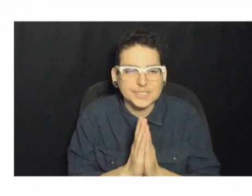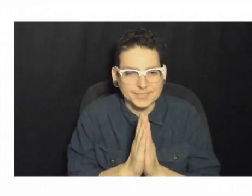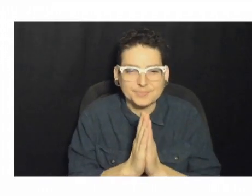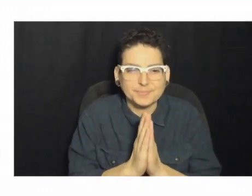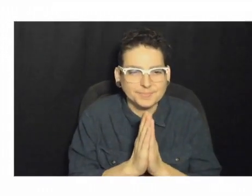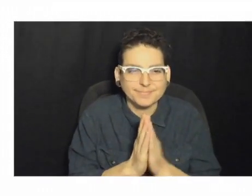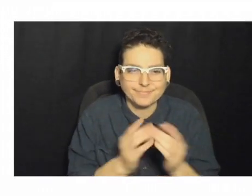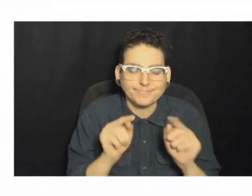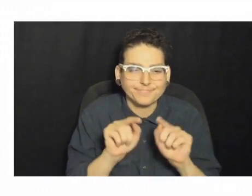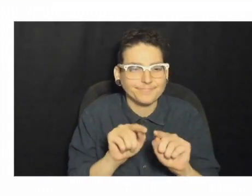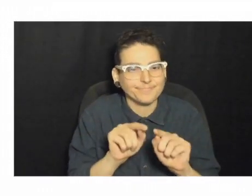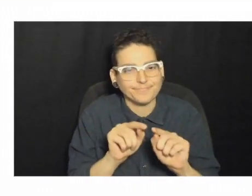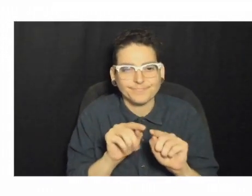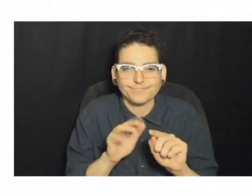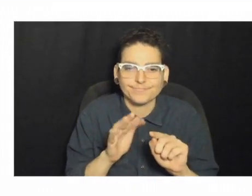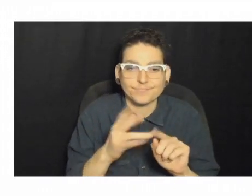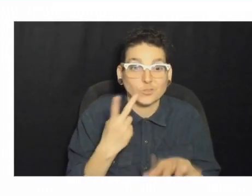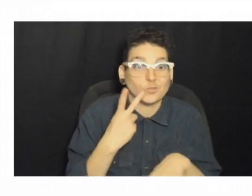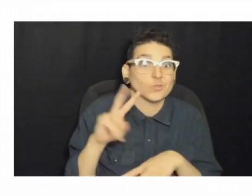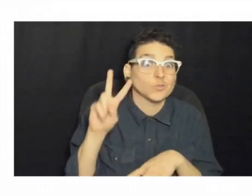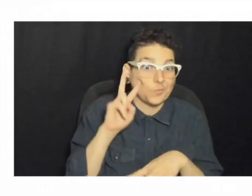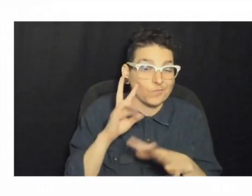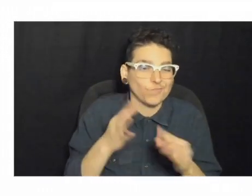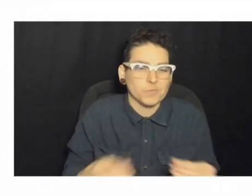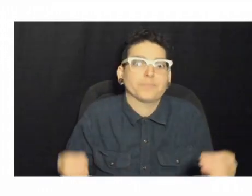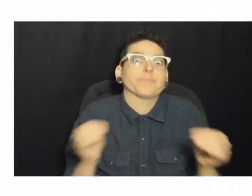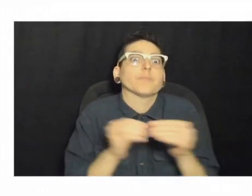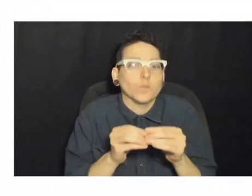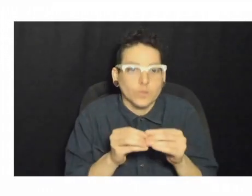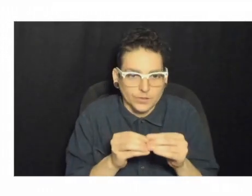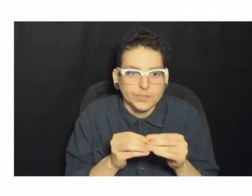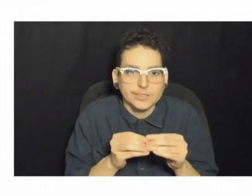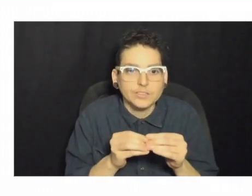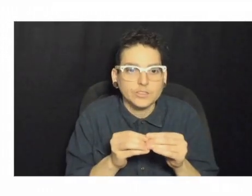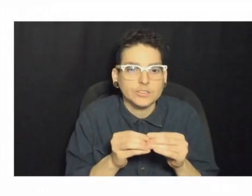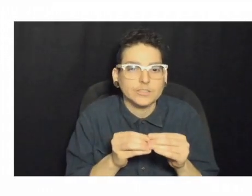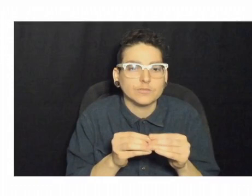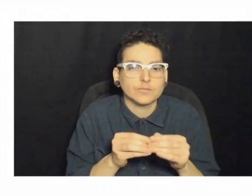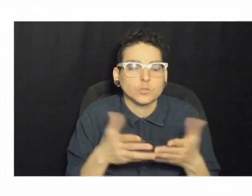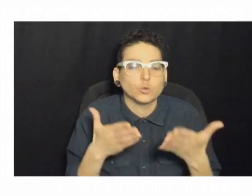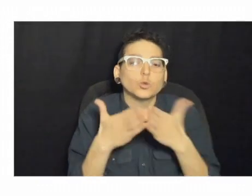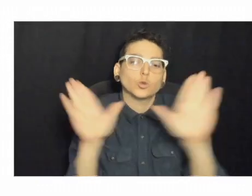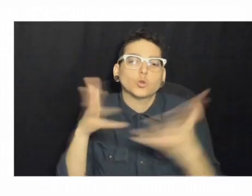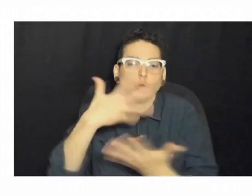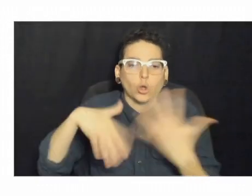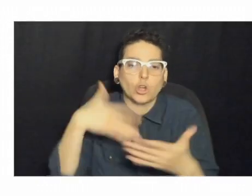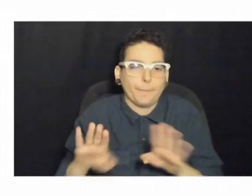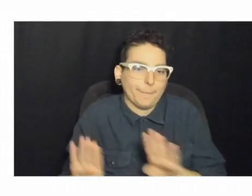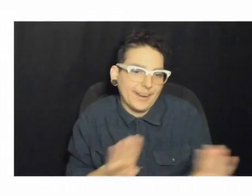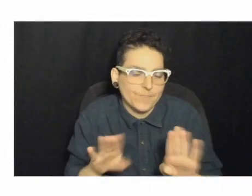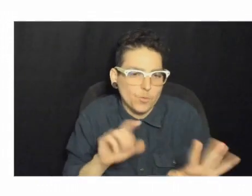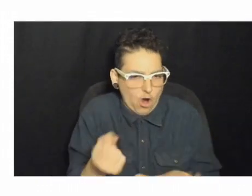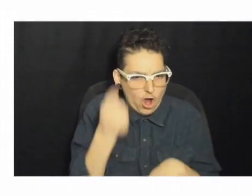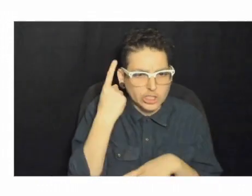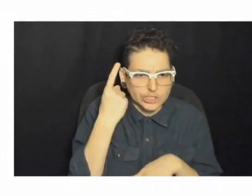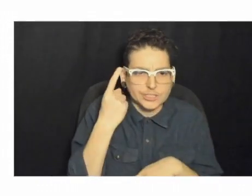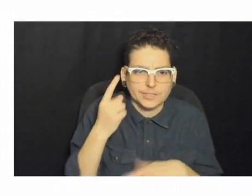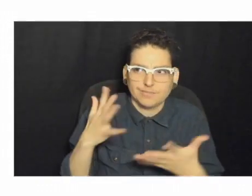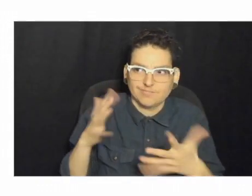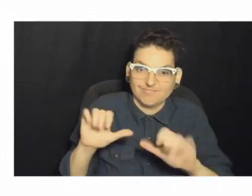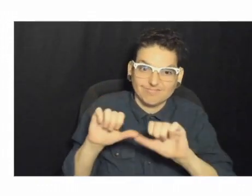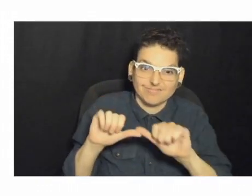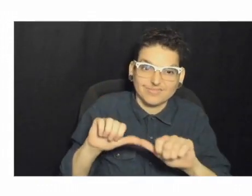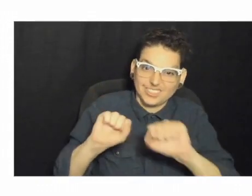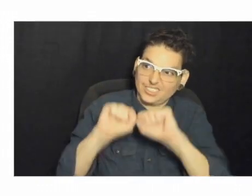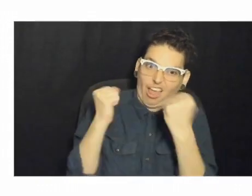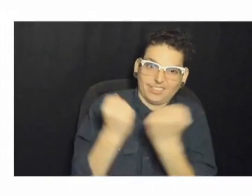and behavioral understanding. And I think, so it's a challenge to the social and